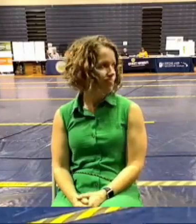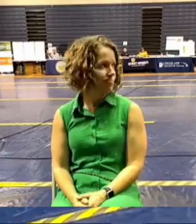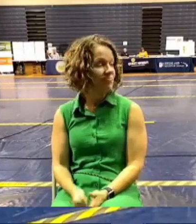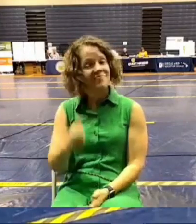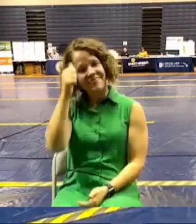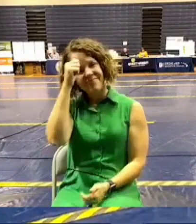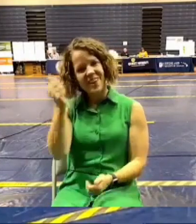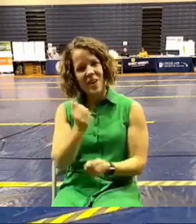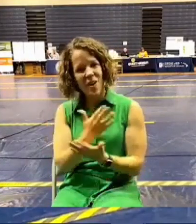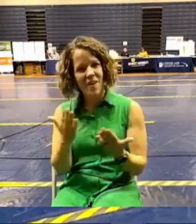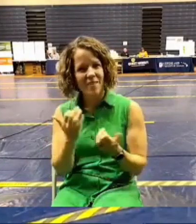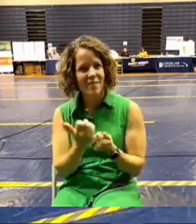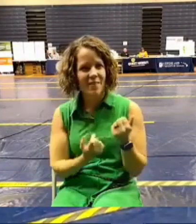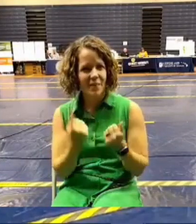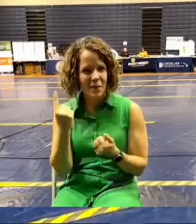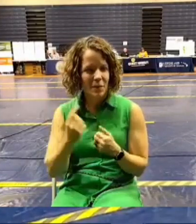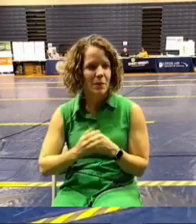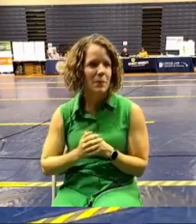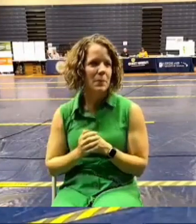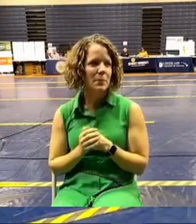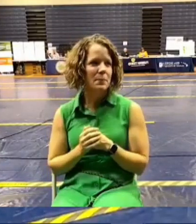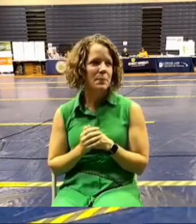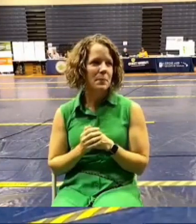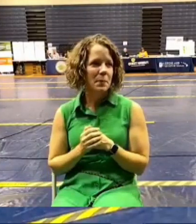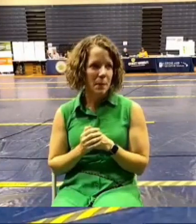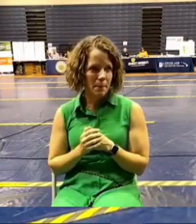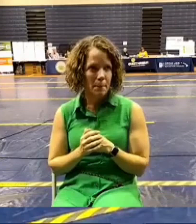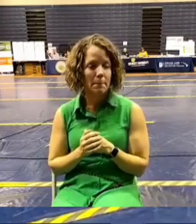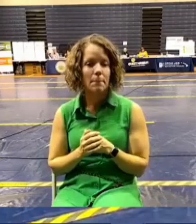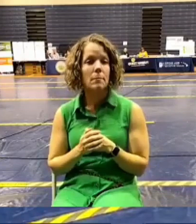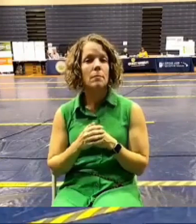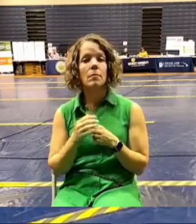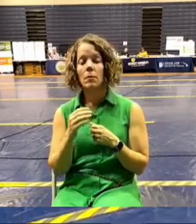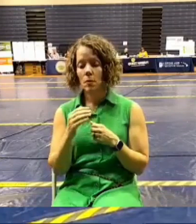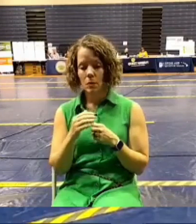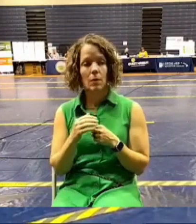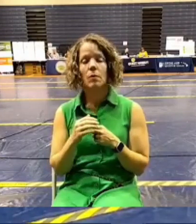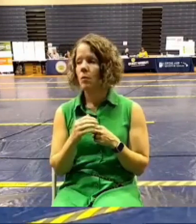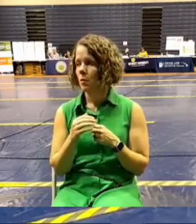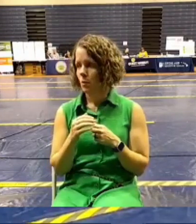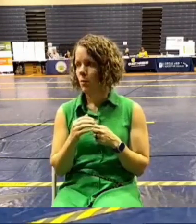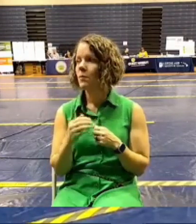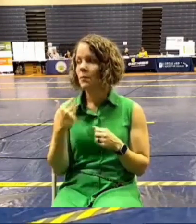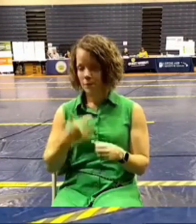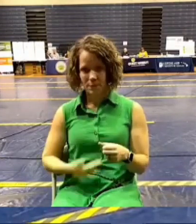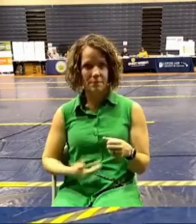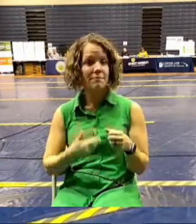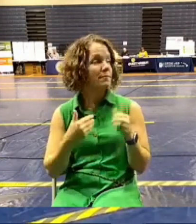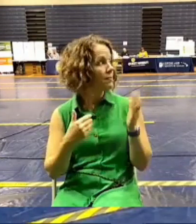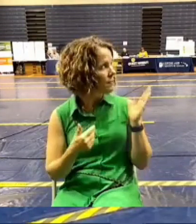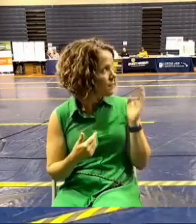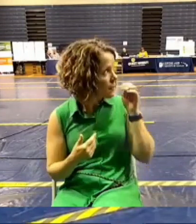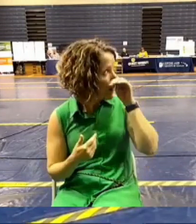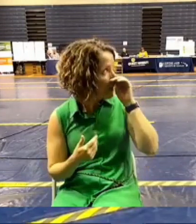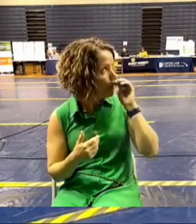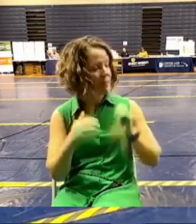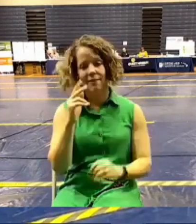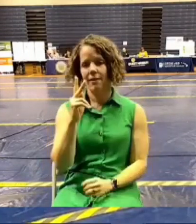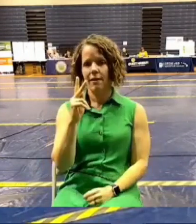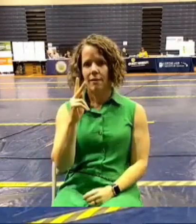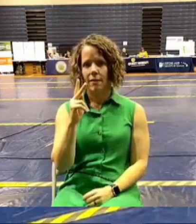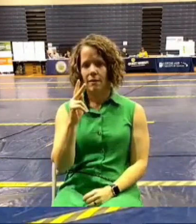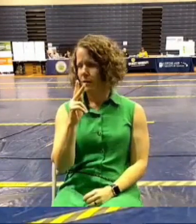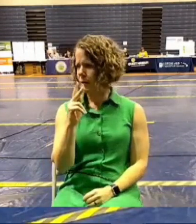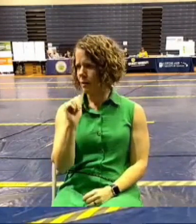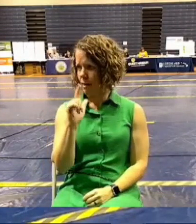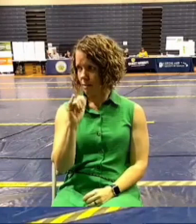Aloha mai kākou, o vau o kalikole hua store, noho vau ma lea li'i, I think at the time,